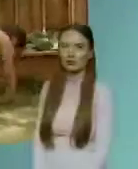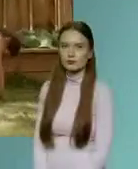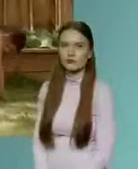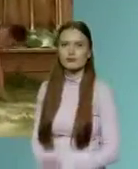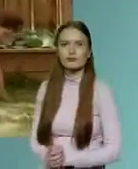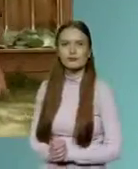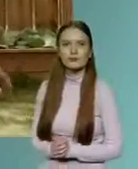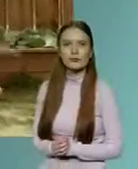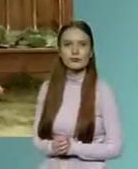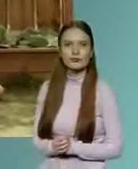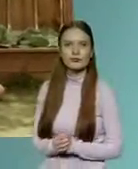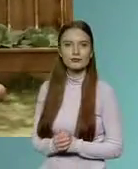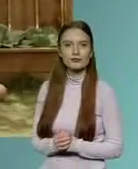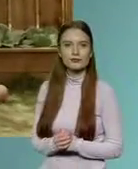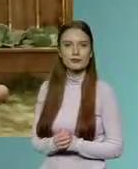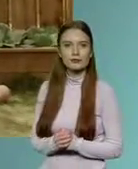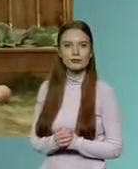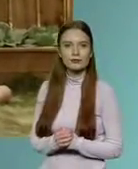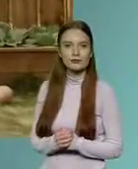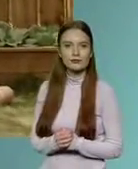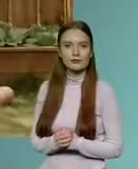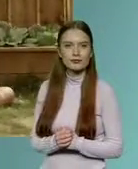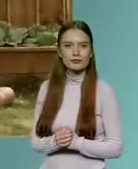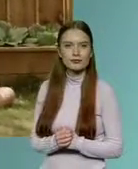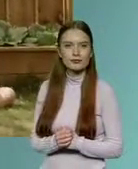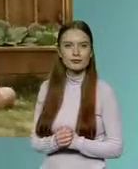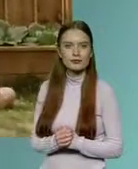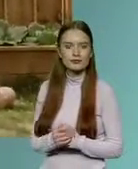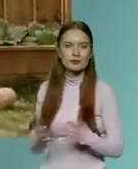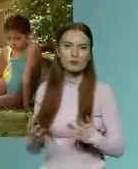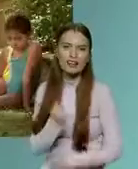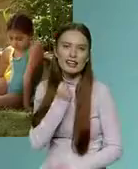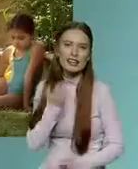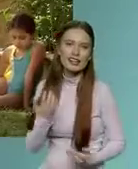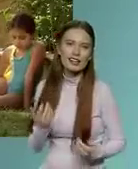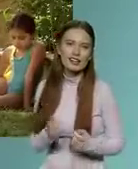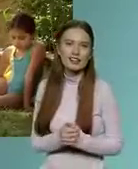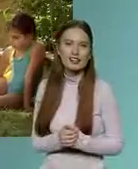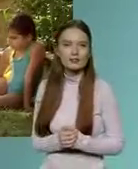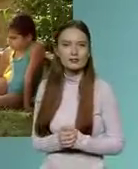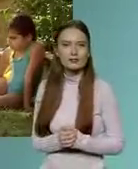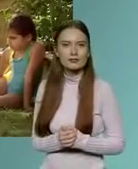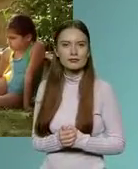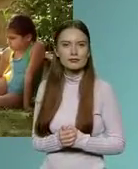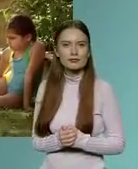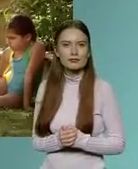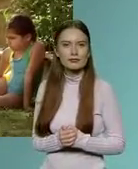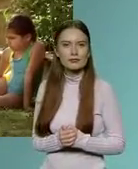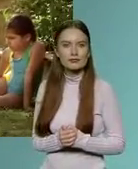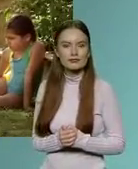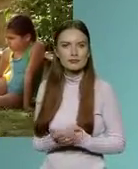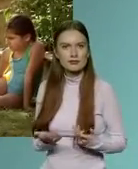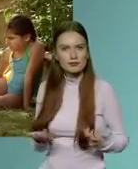saurus, who creeps to her holding the sandwich. You win. It picks up some lettuce.